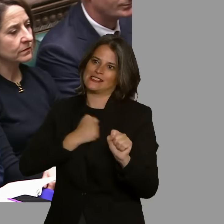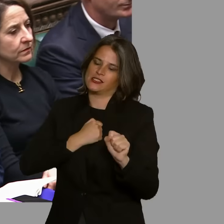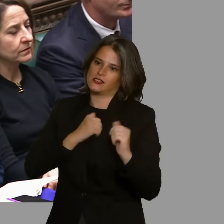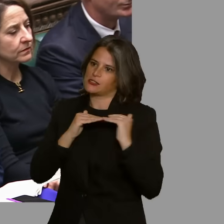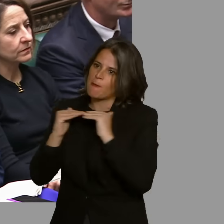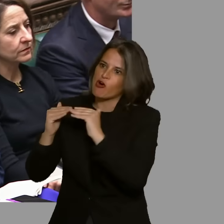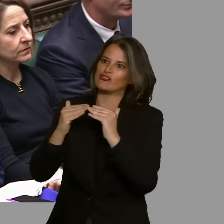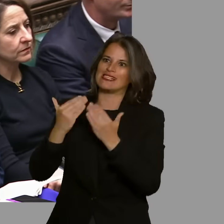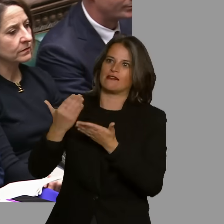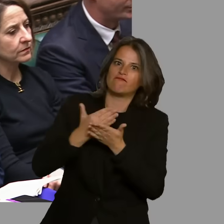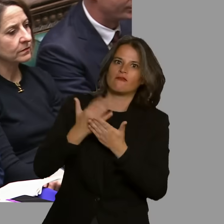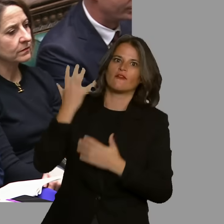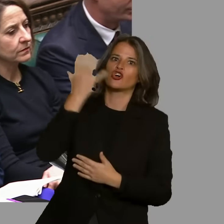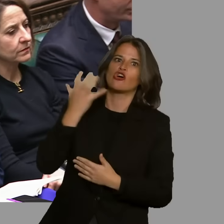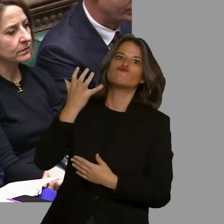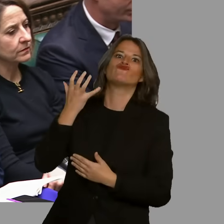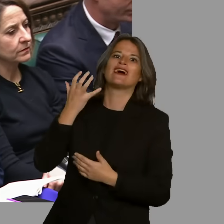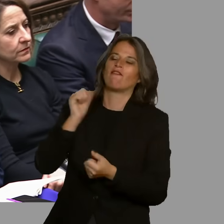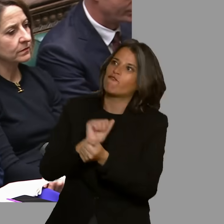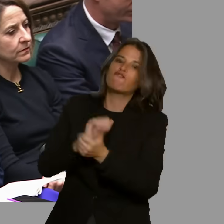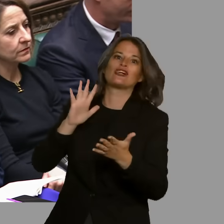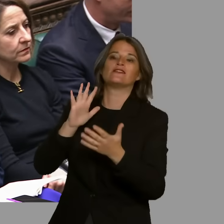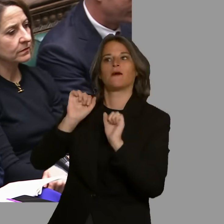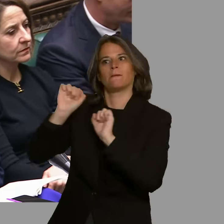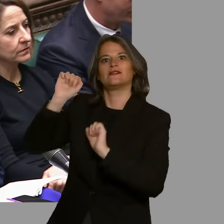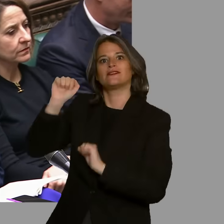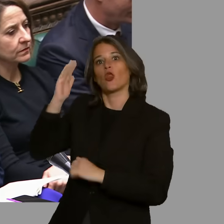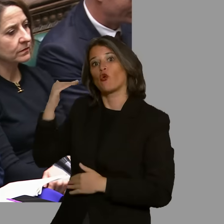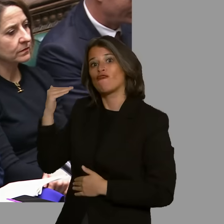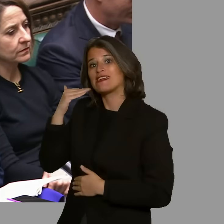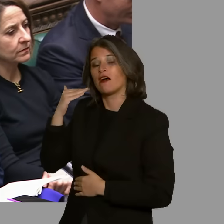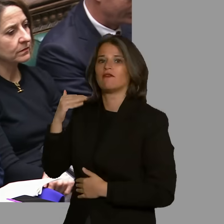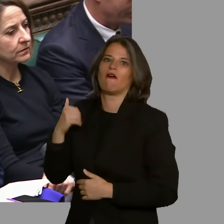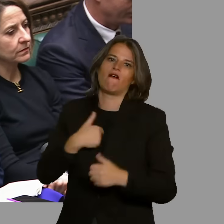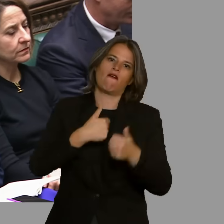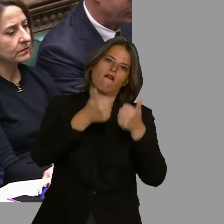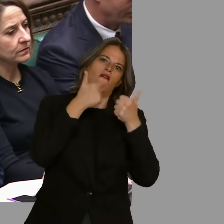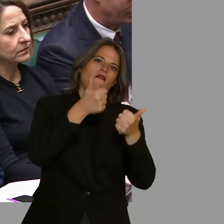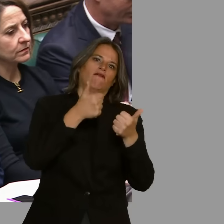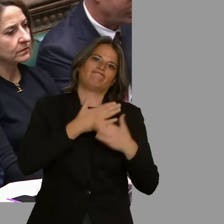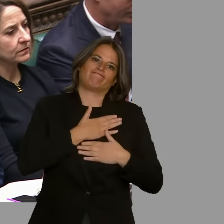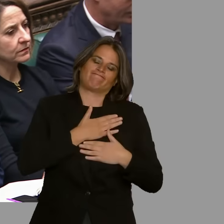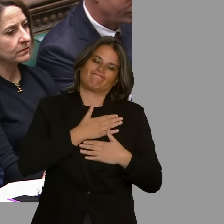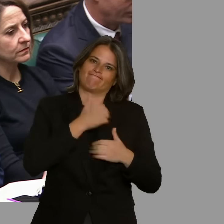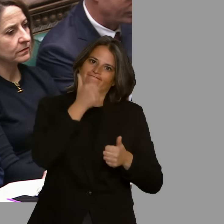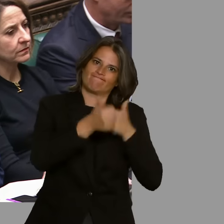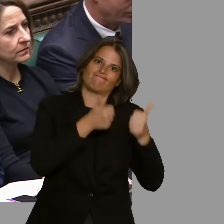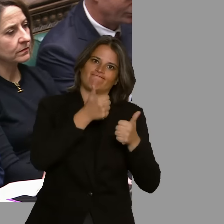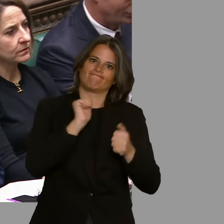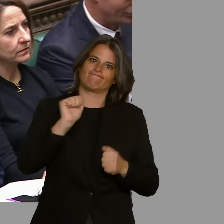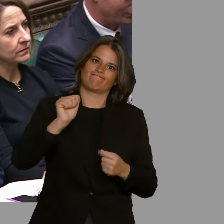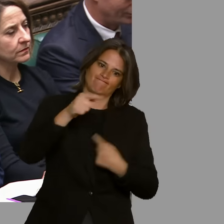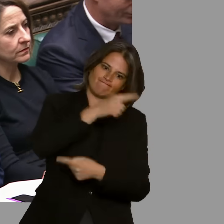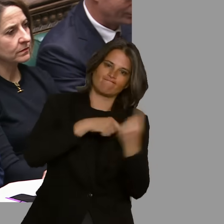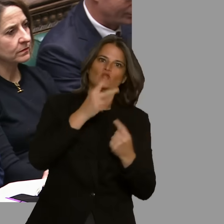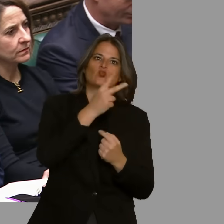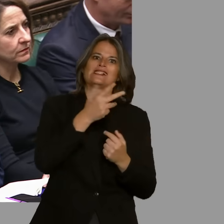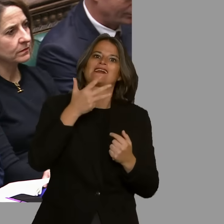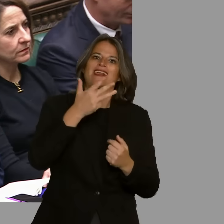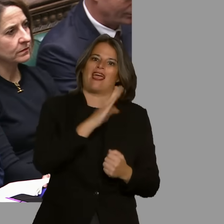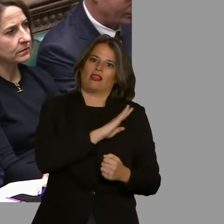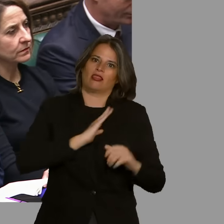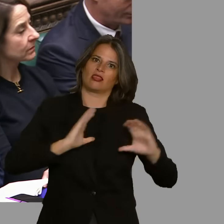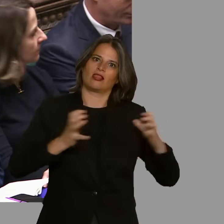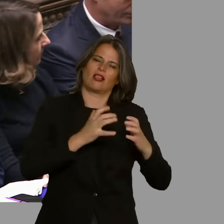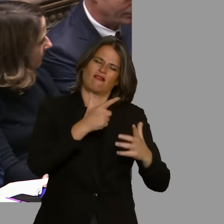Brigade, an enduring example, Mr Speaker, of the bravery of all our armed forces. I know Defence Ministers would be happy to discuss commemorating